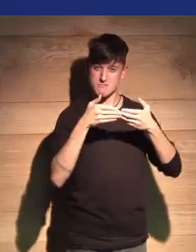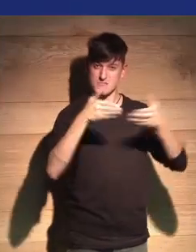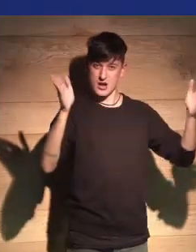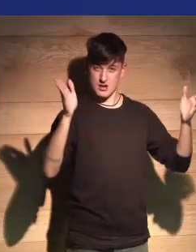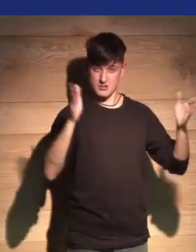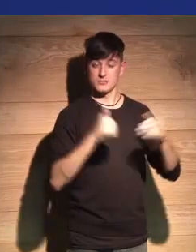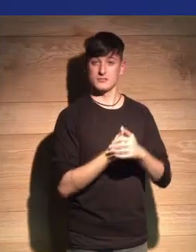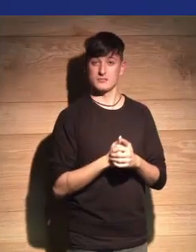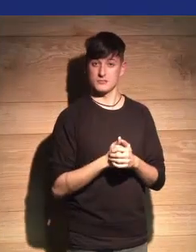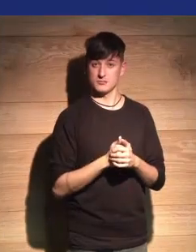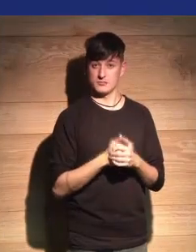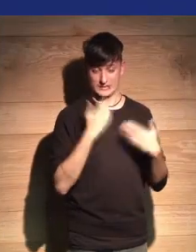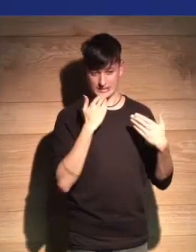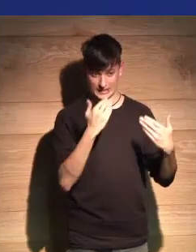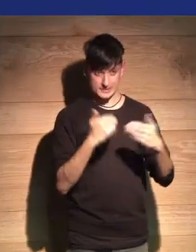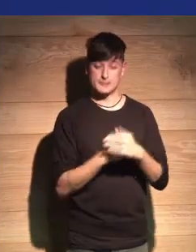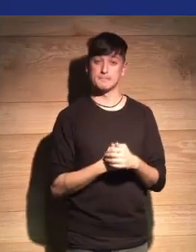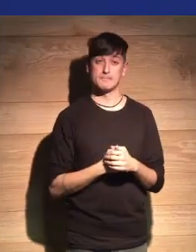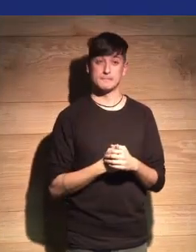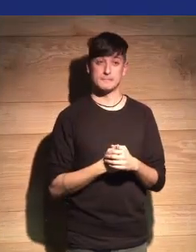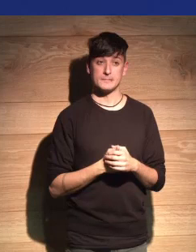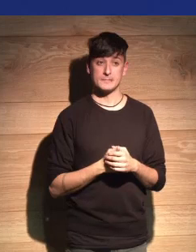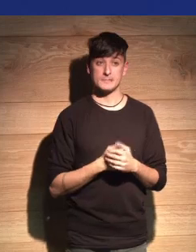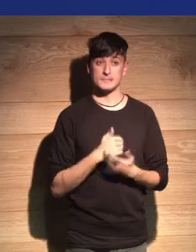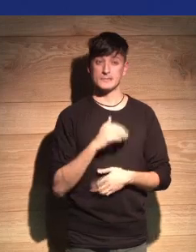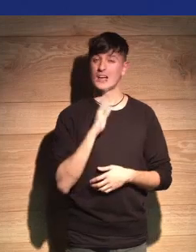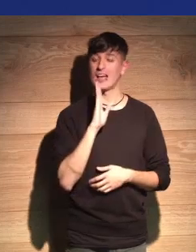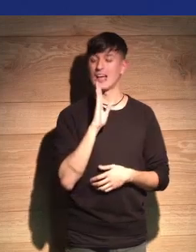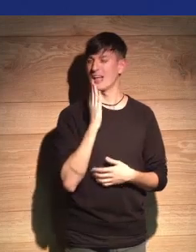to participate in this opening session.